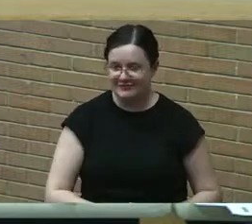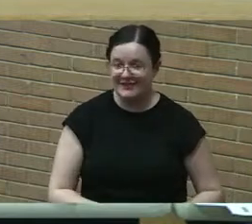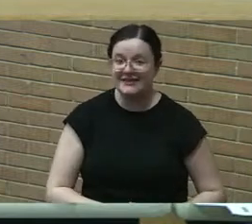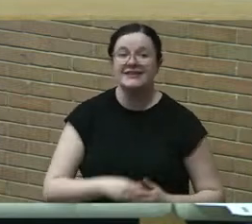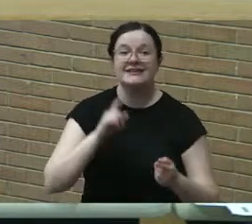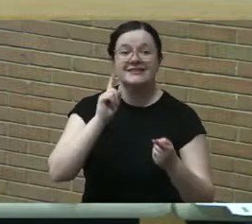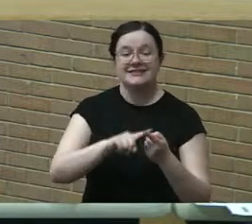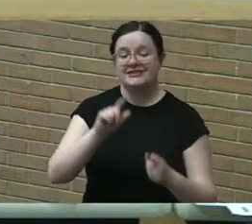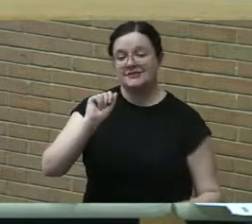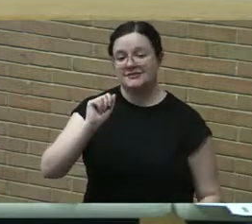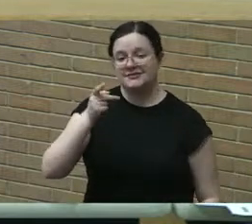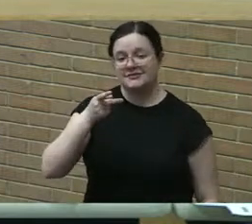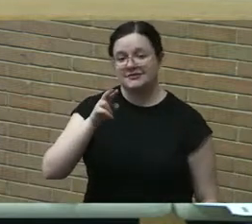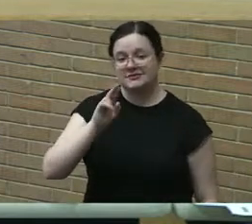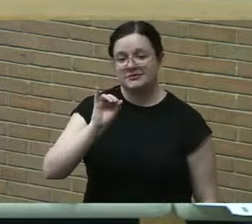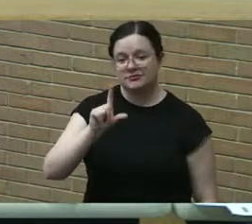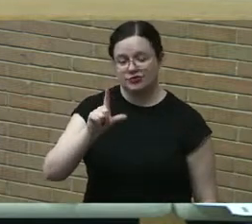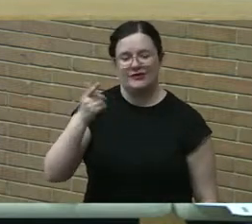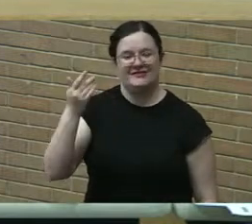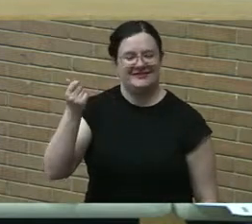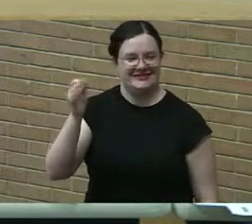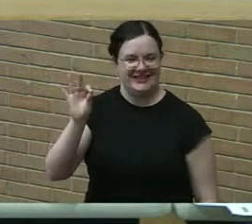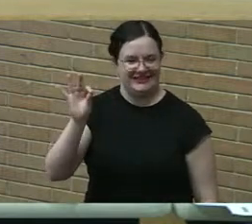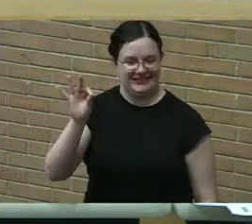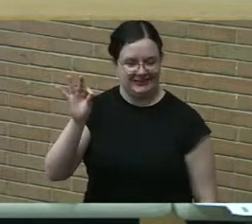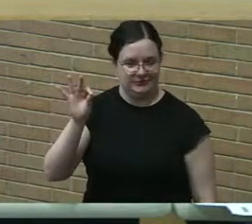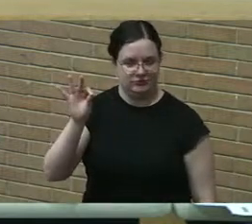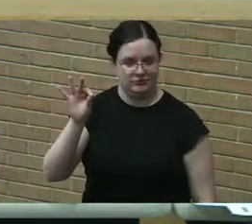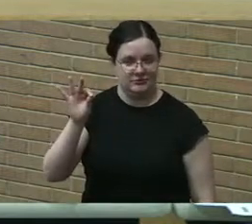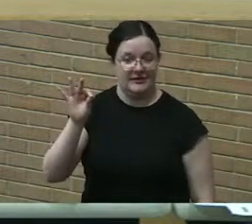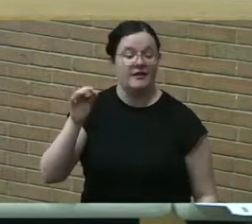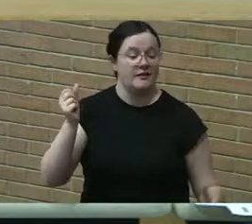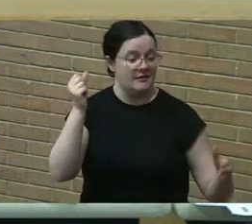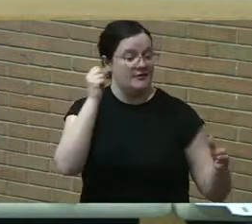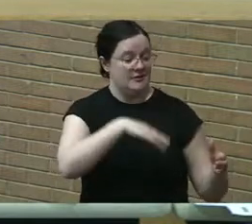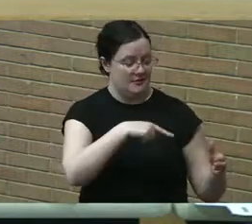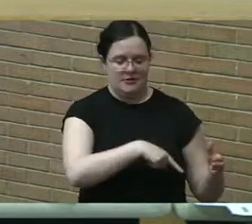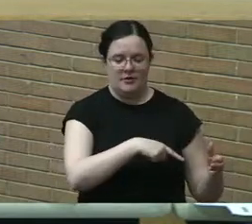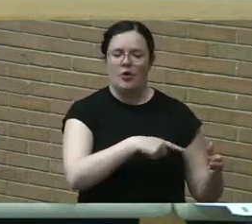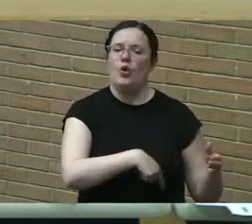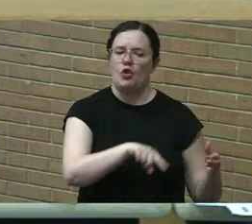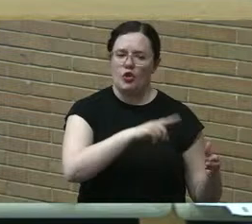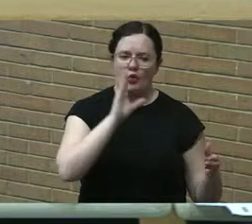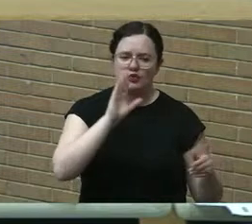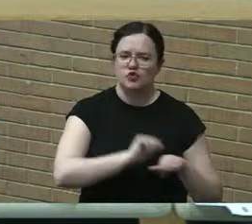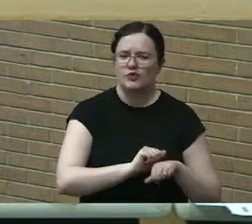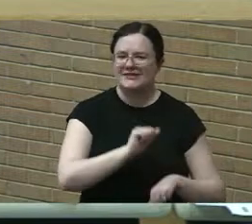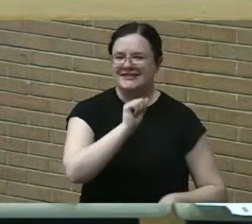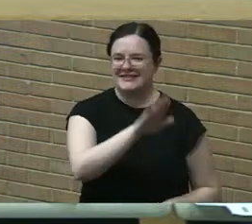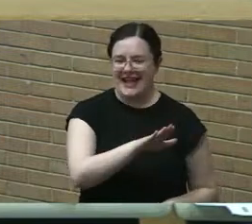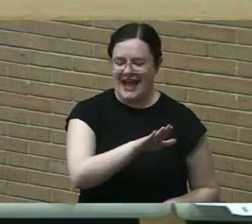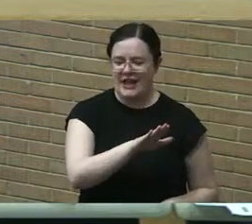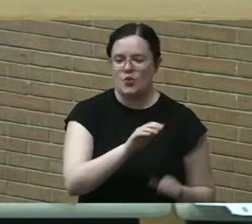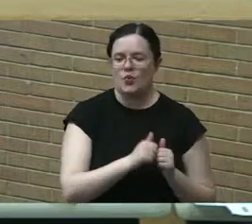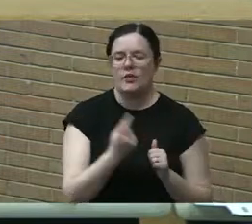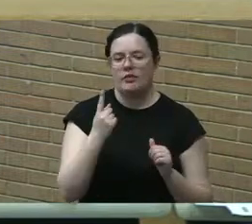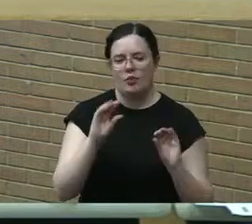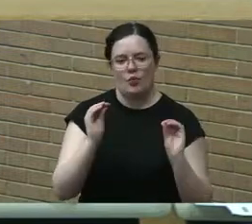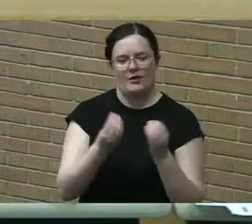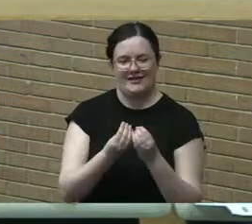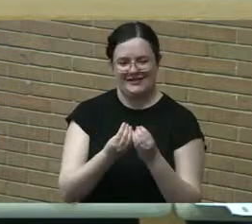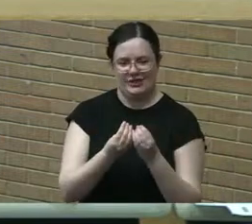April 19th. And they will be sent down with an organization that